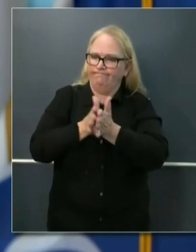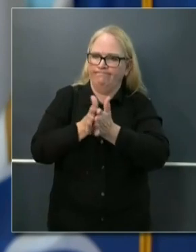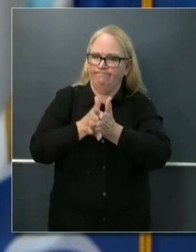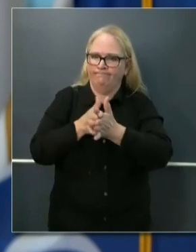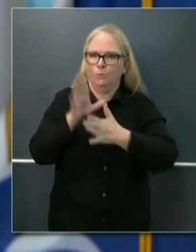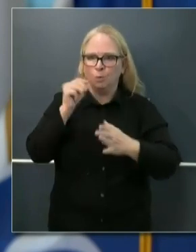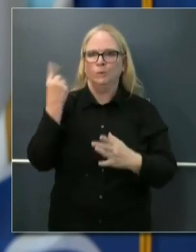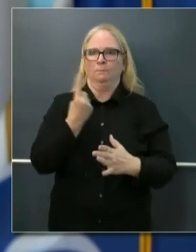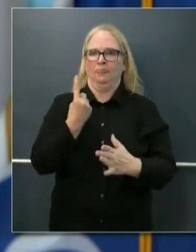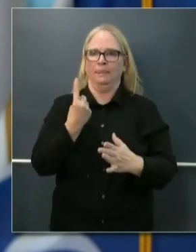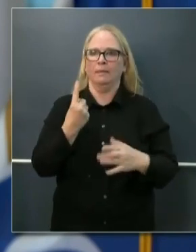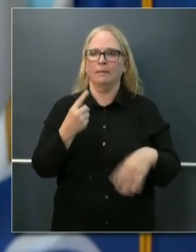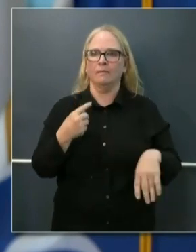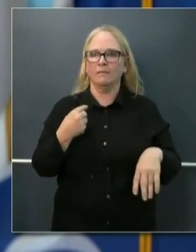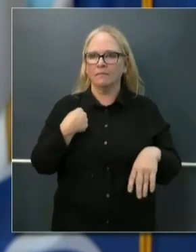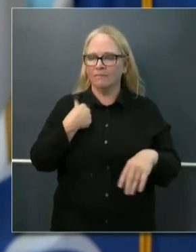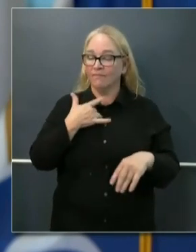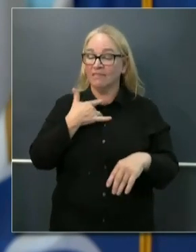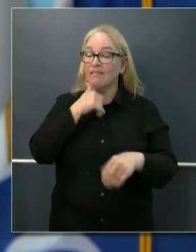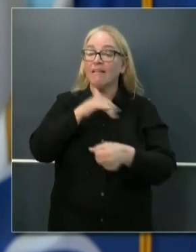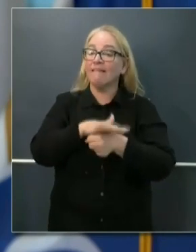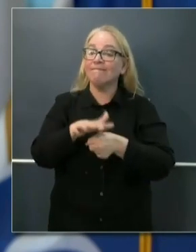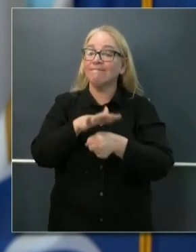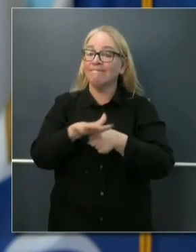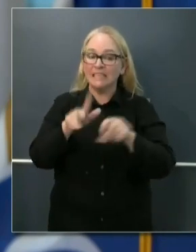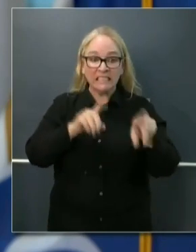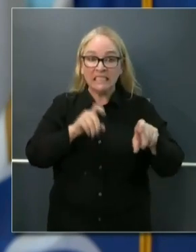doing enough in those first few weeks.